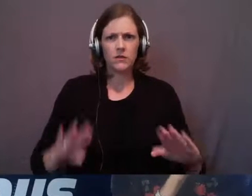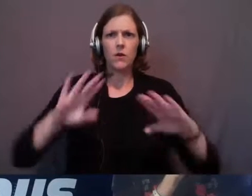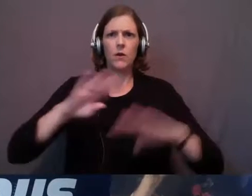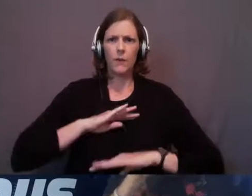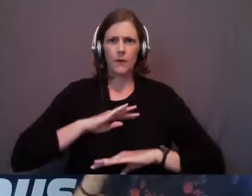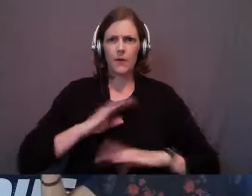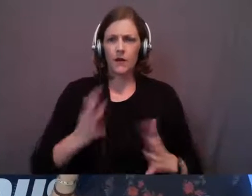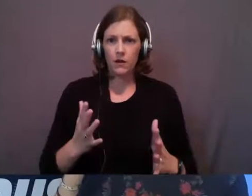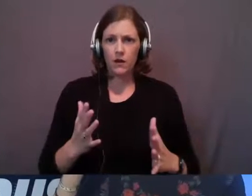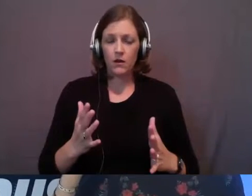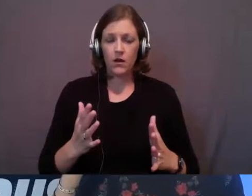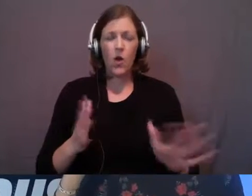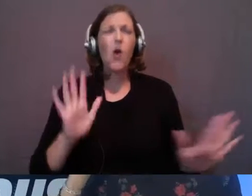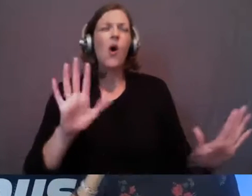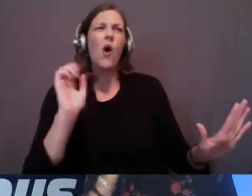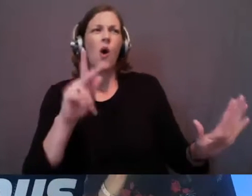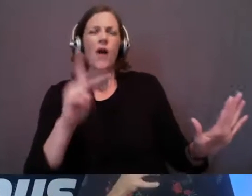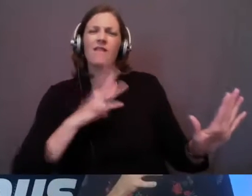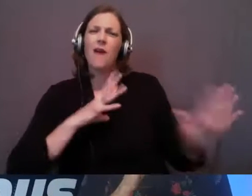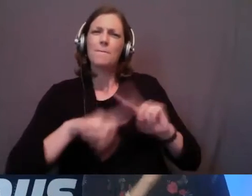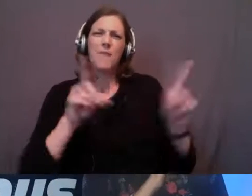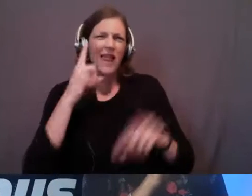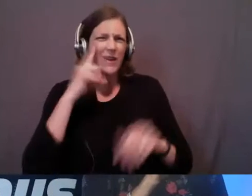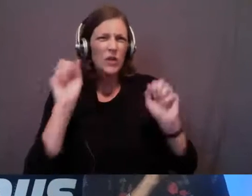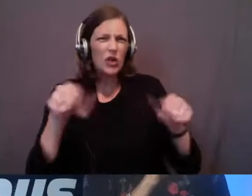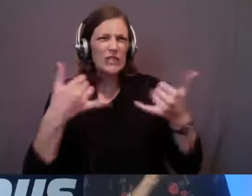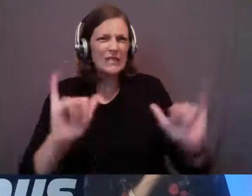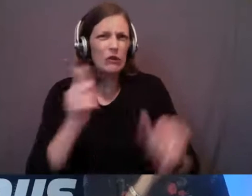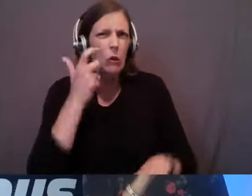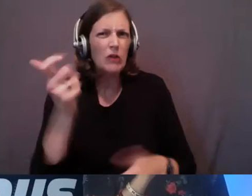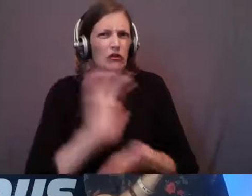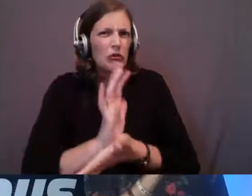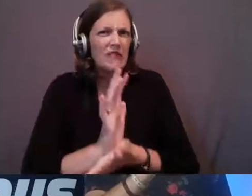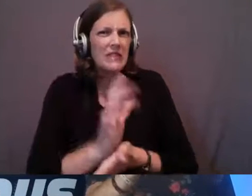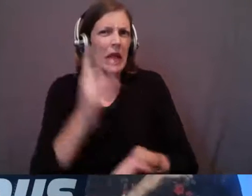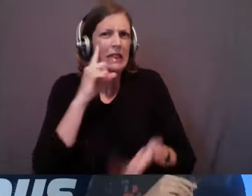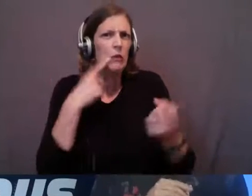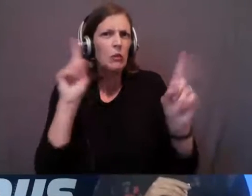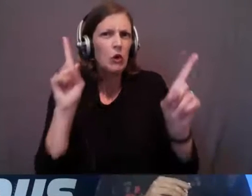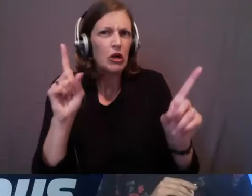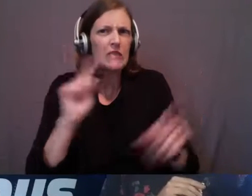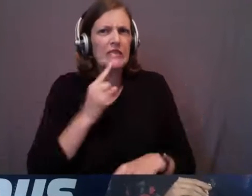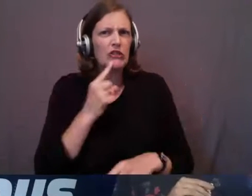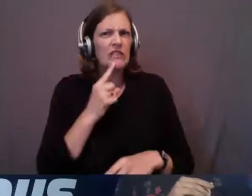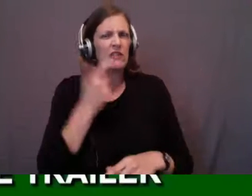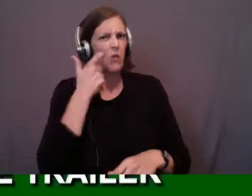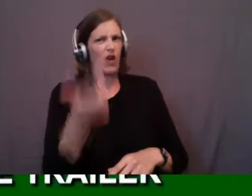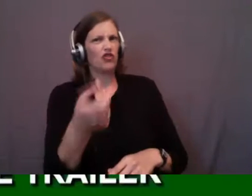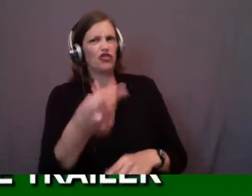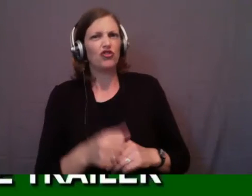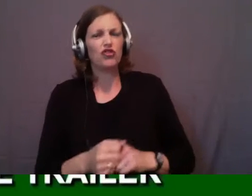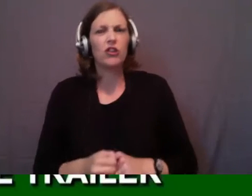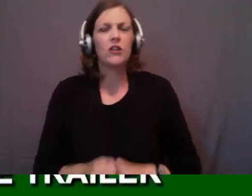Okay, but I still think we could go with Fast and Furious. Like, I think we could watch the movies. I think it would work. Like, I'm just telling you, seriously, check this out.